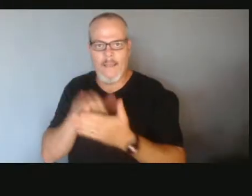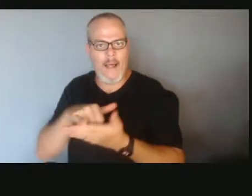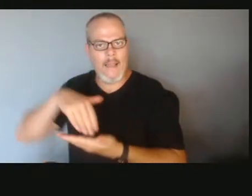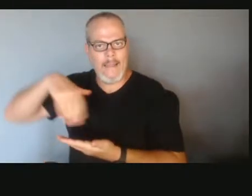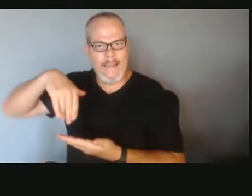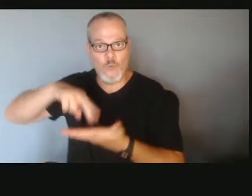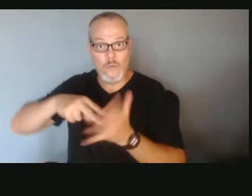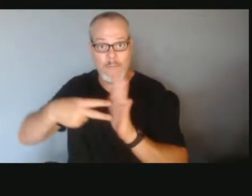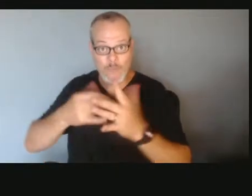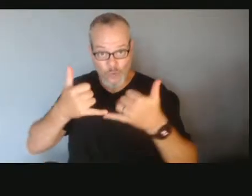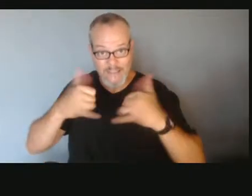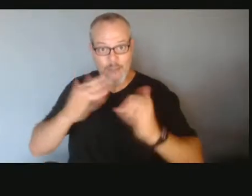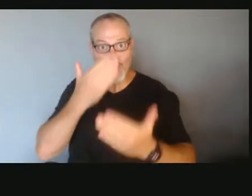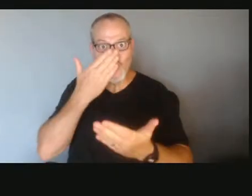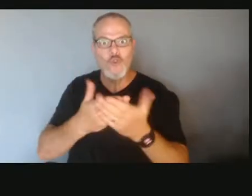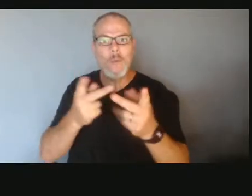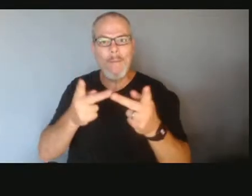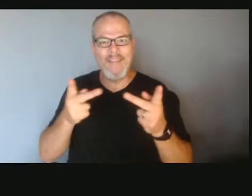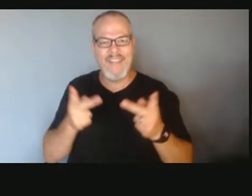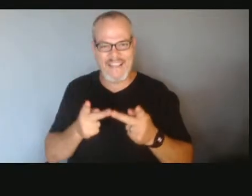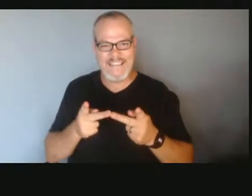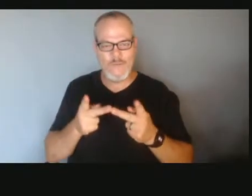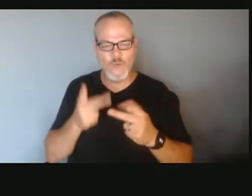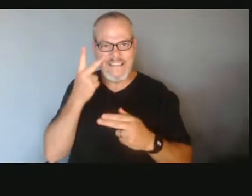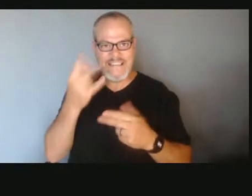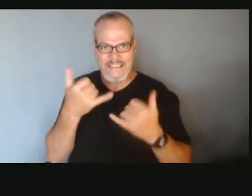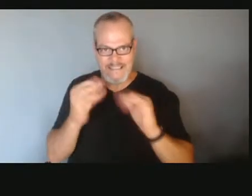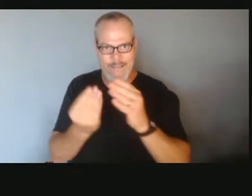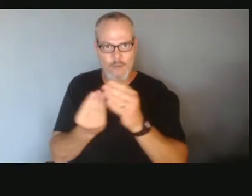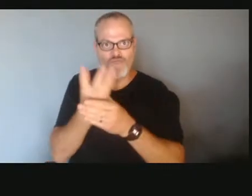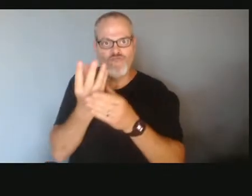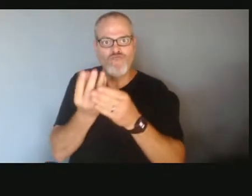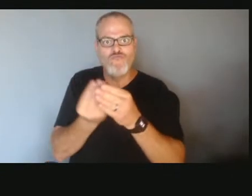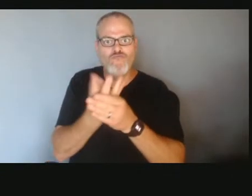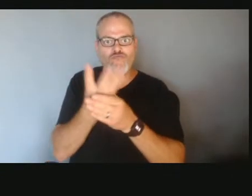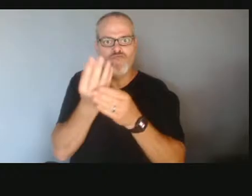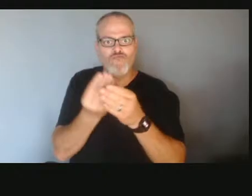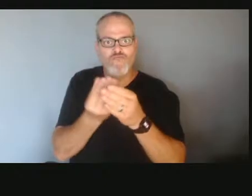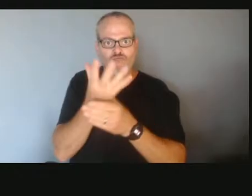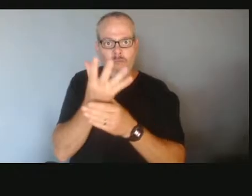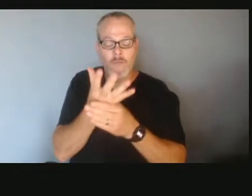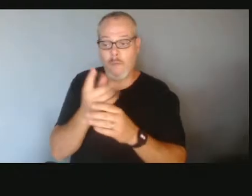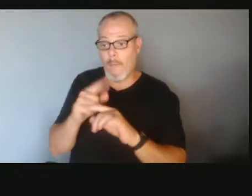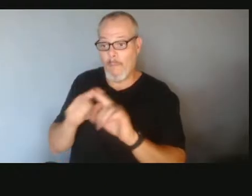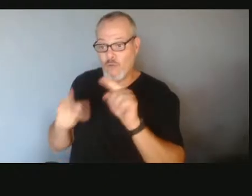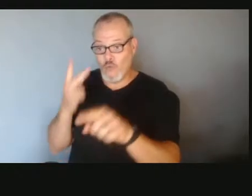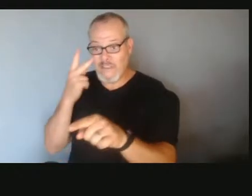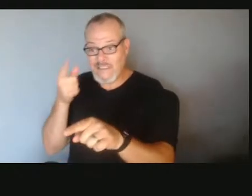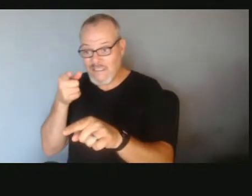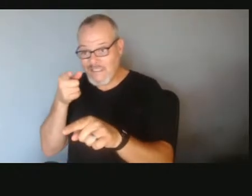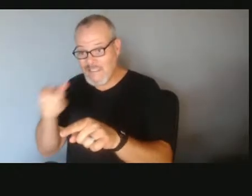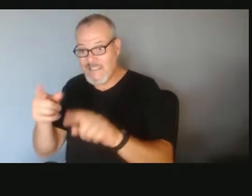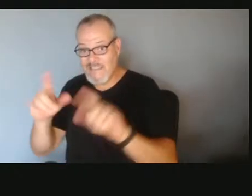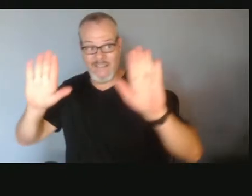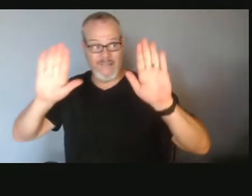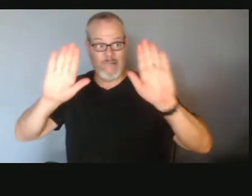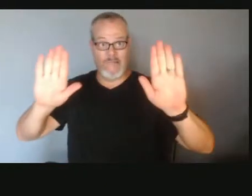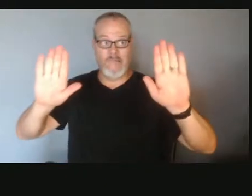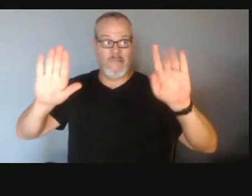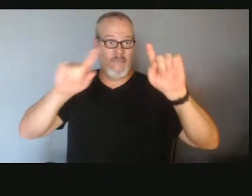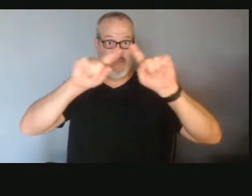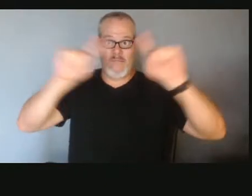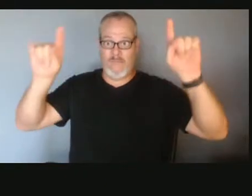in a good place as far as lava coming out from the summit. The complication really is this building summit pressure because of